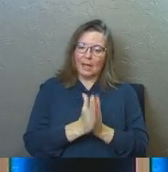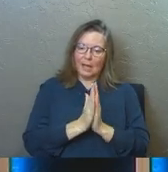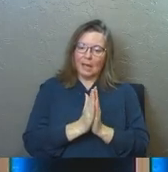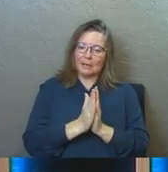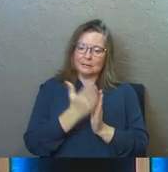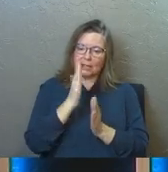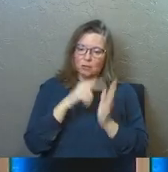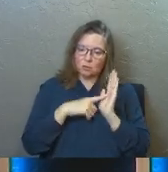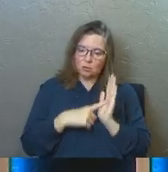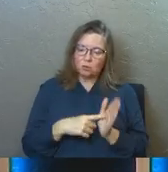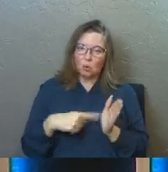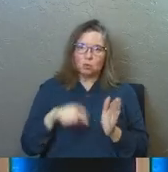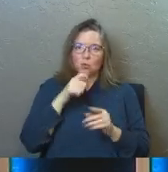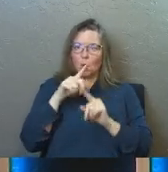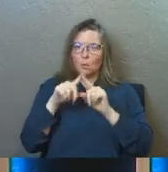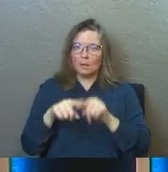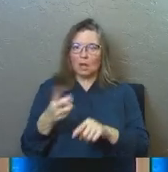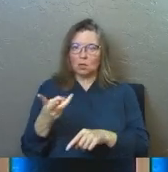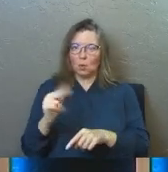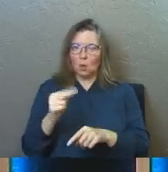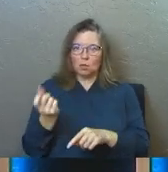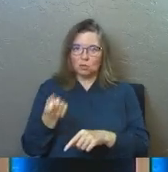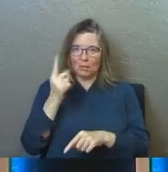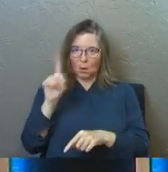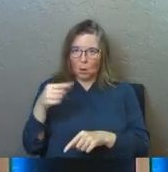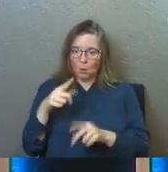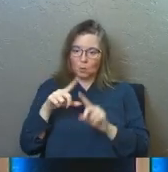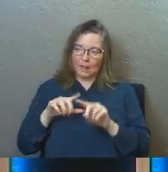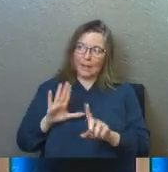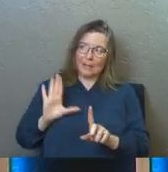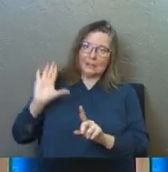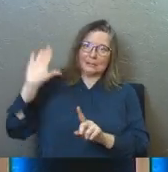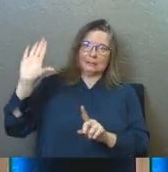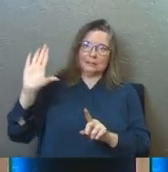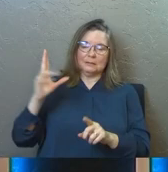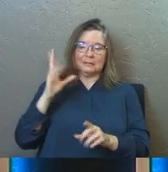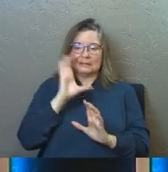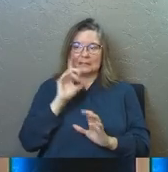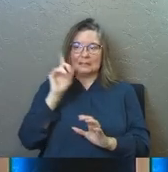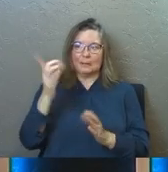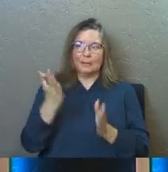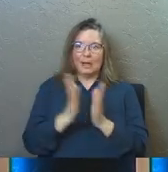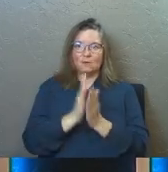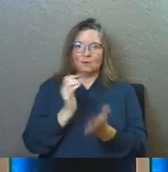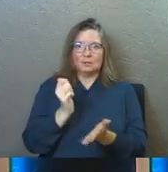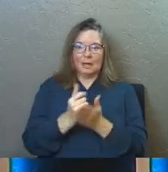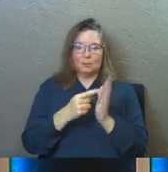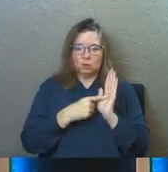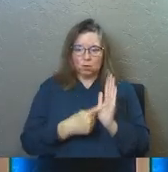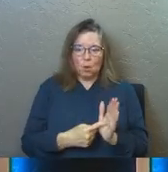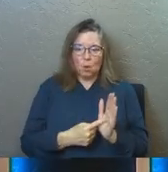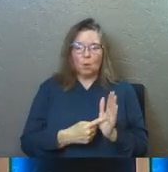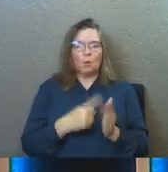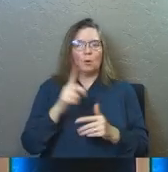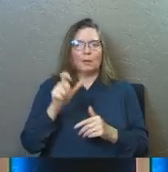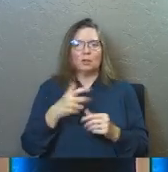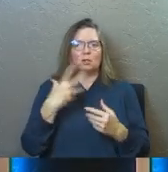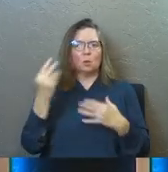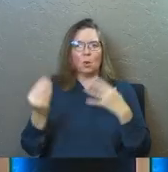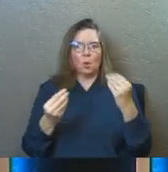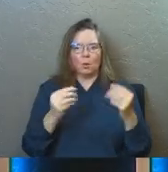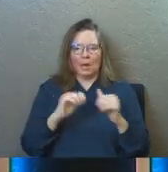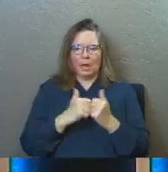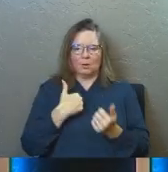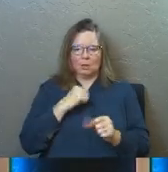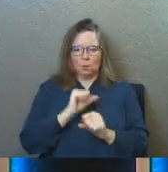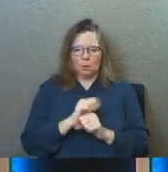God to show you. Don't just rely on your own understanding, right? Rely on his. Seek him and ask for his help to show you, God, where do I need to go?